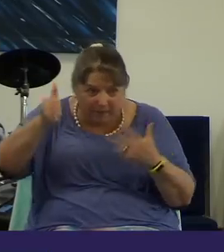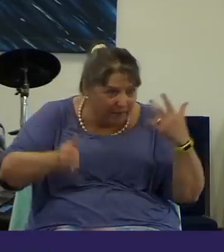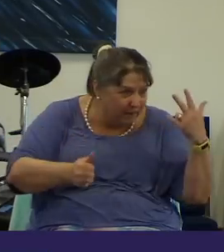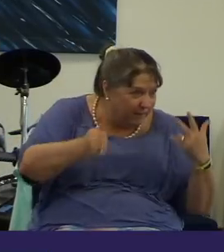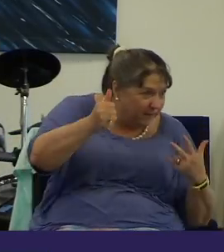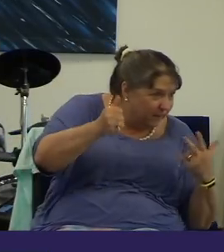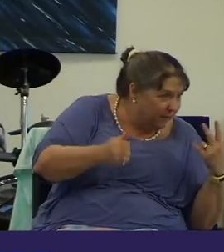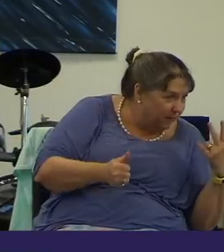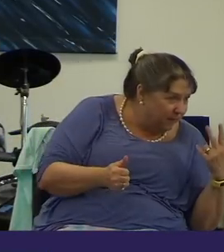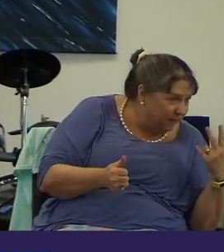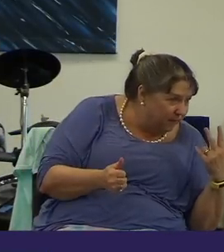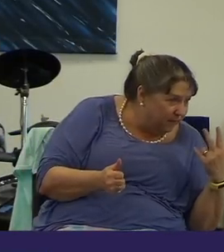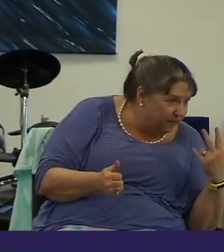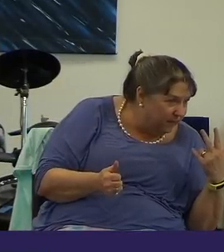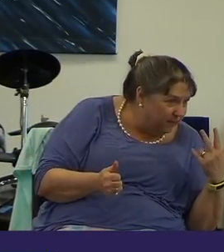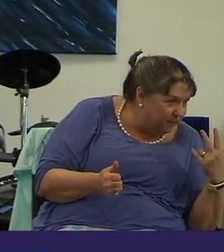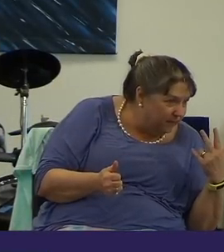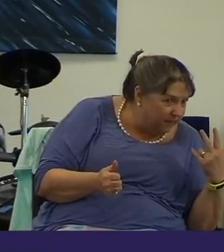faces.